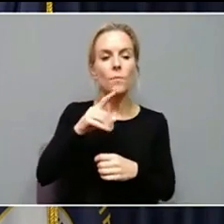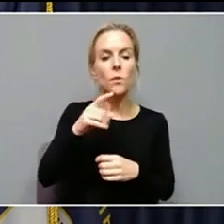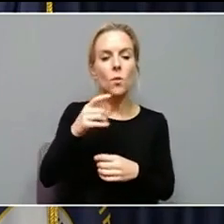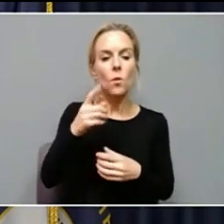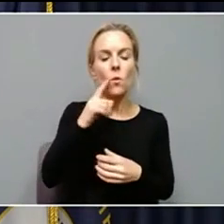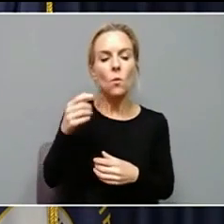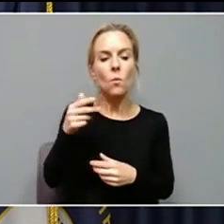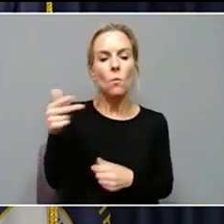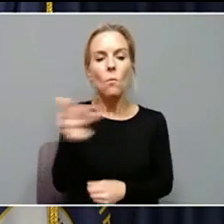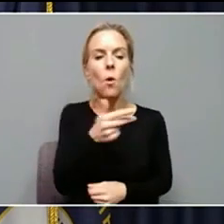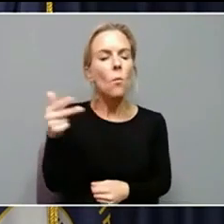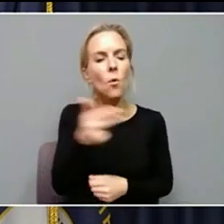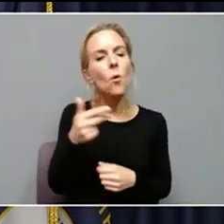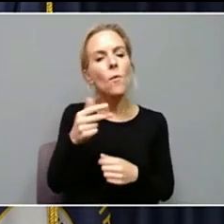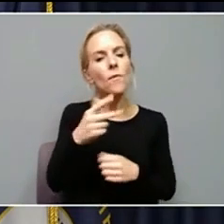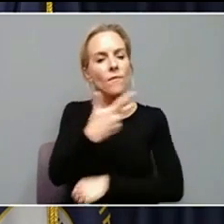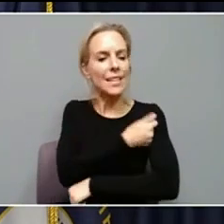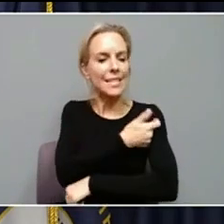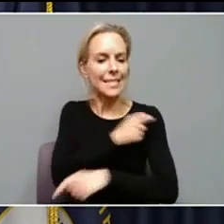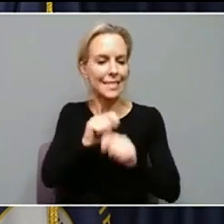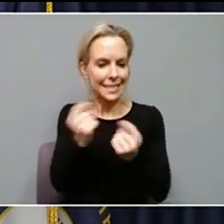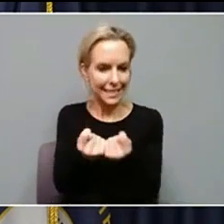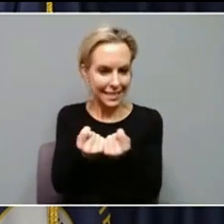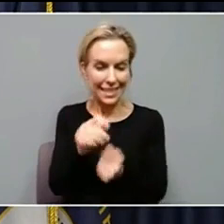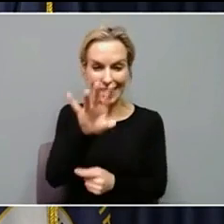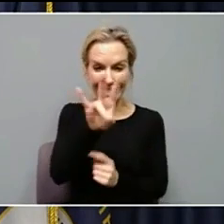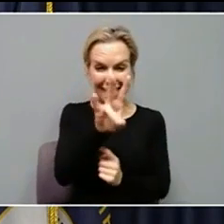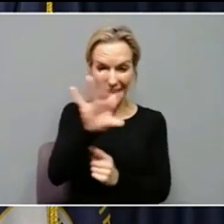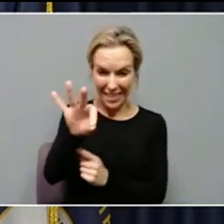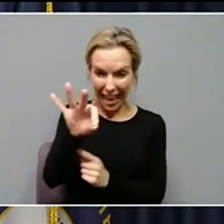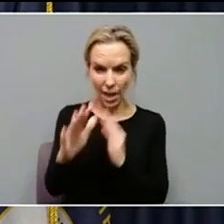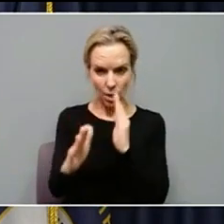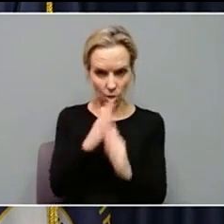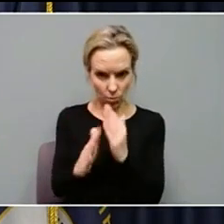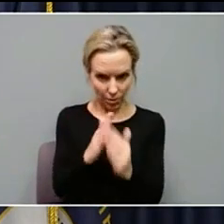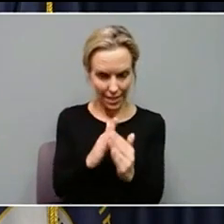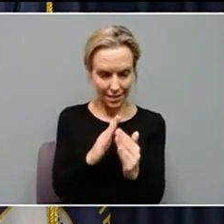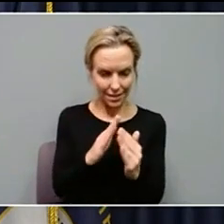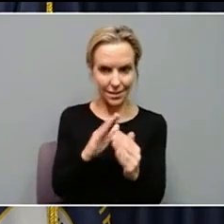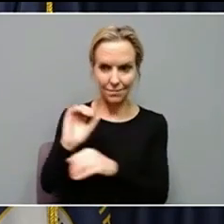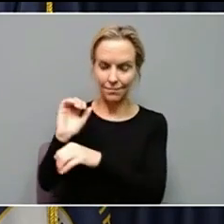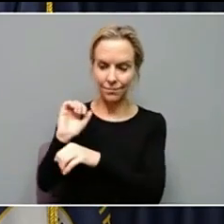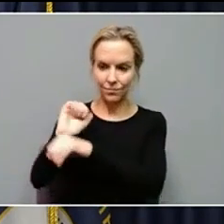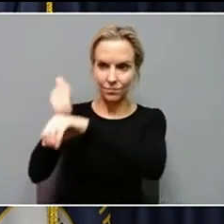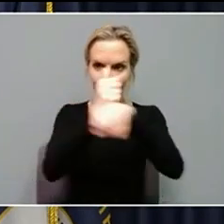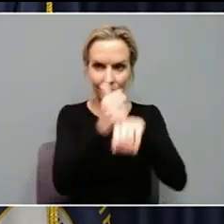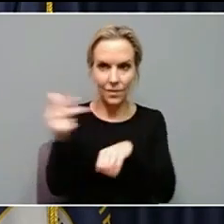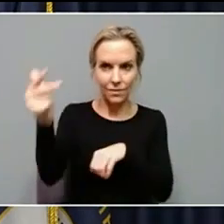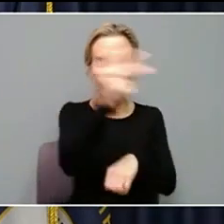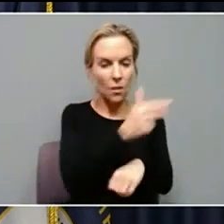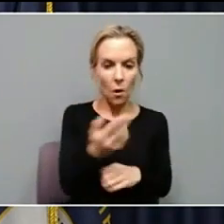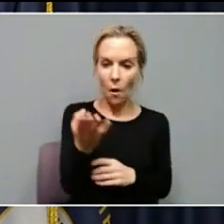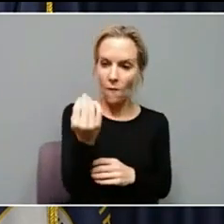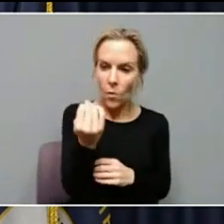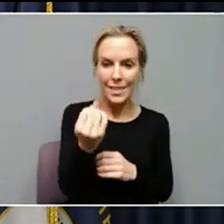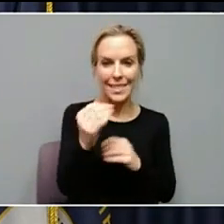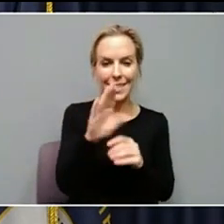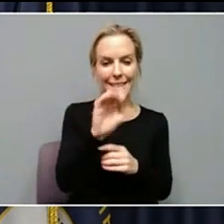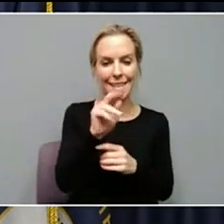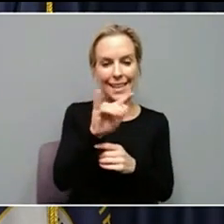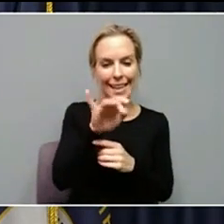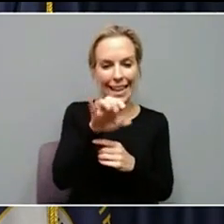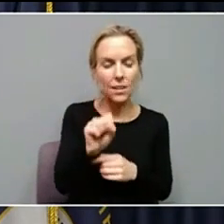have visited 79 communities in 14 counties throughout the state and have administered